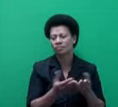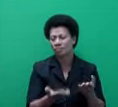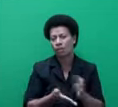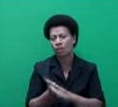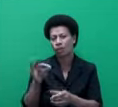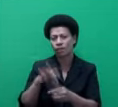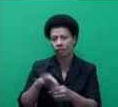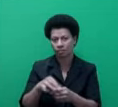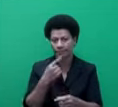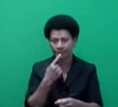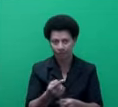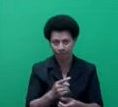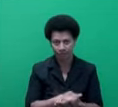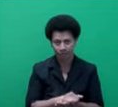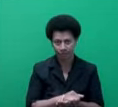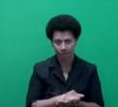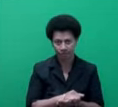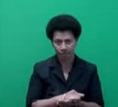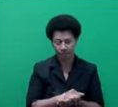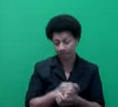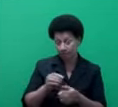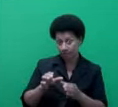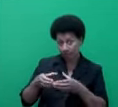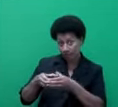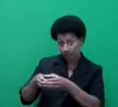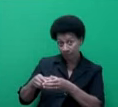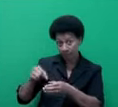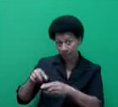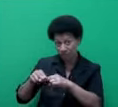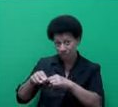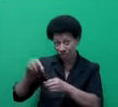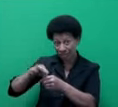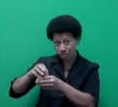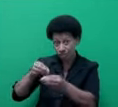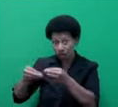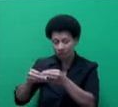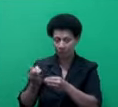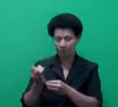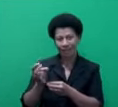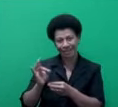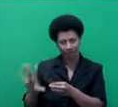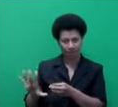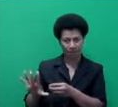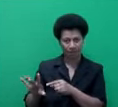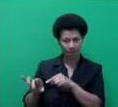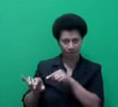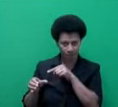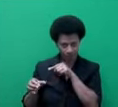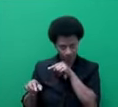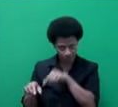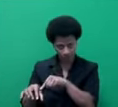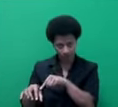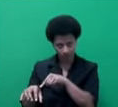The Fijian Elections Office, Honourable Speaker, is an independent body that was established in on